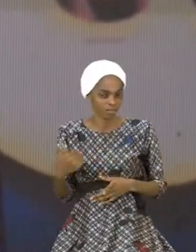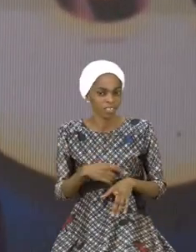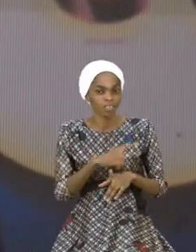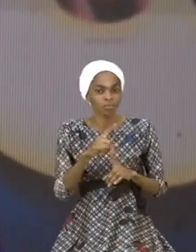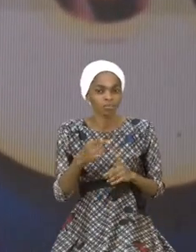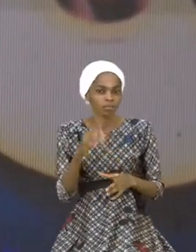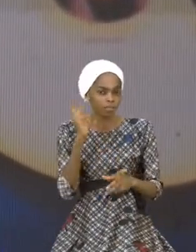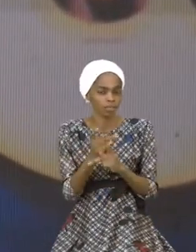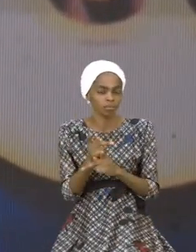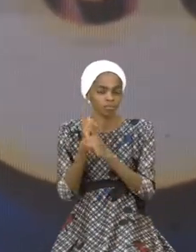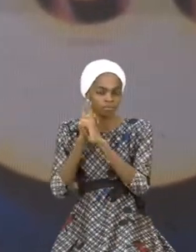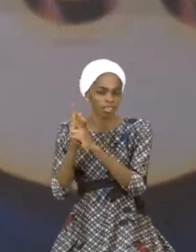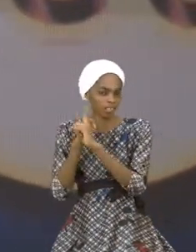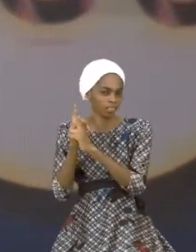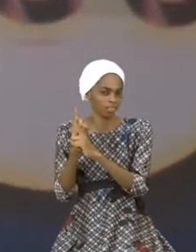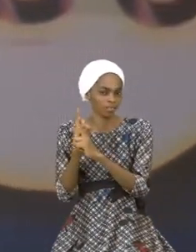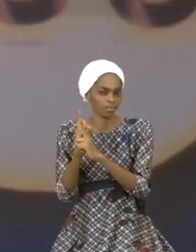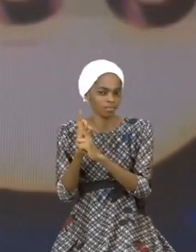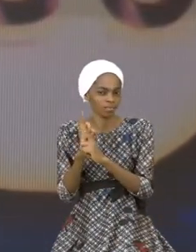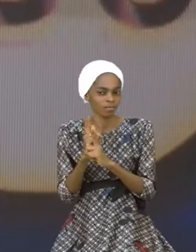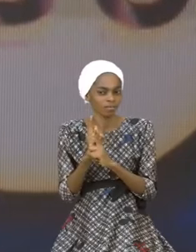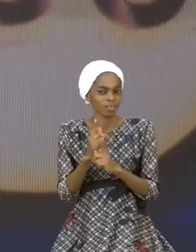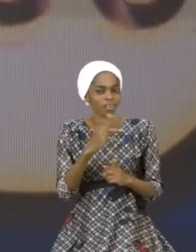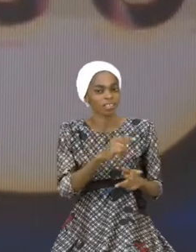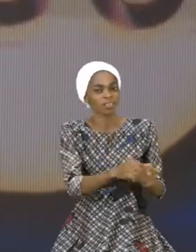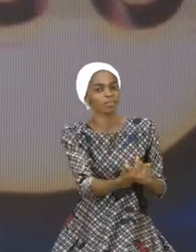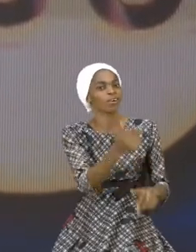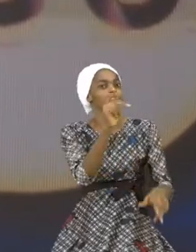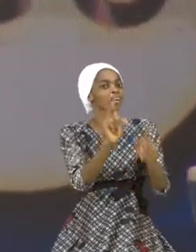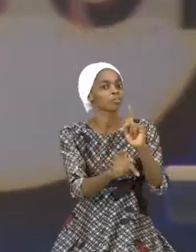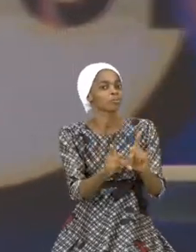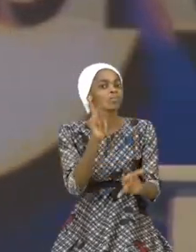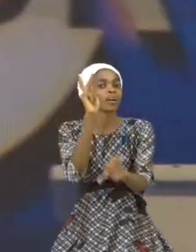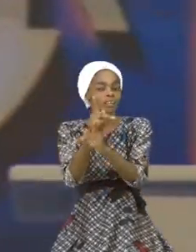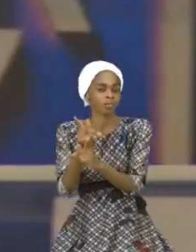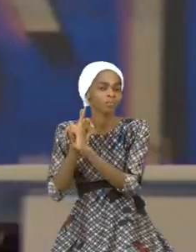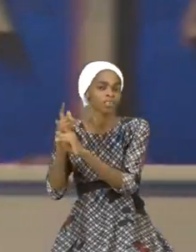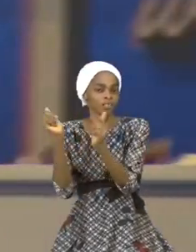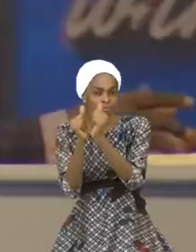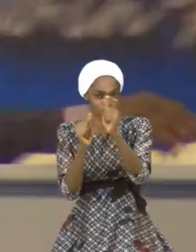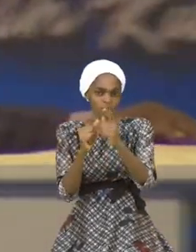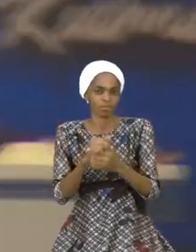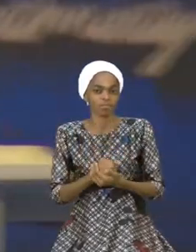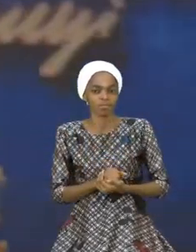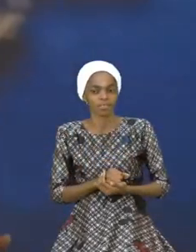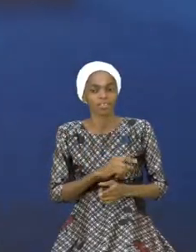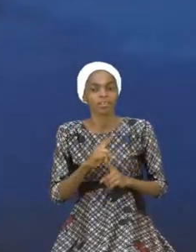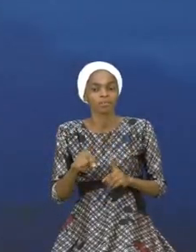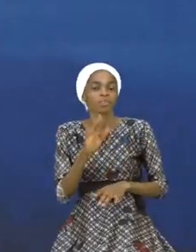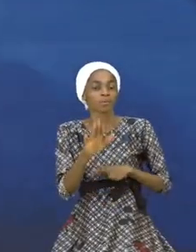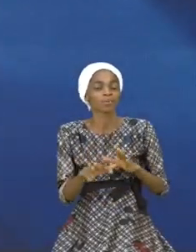lease the other people too will keep my list with you when you don't worry